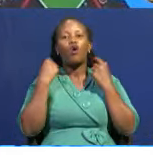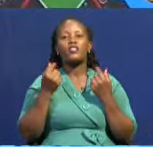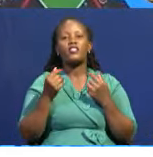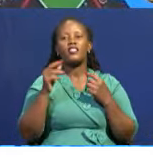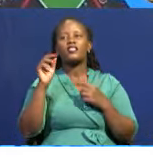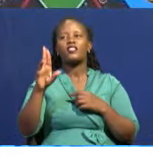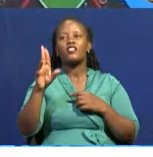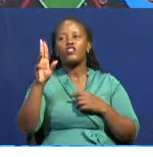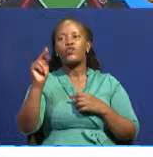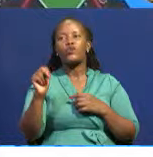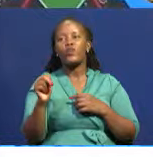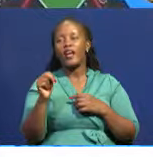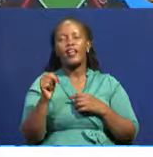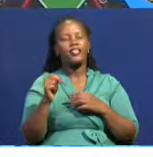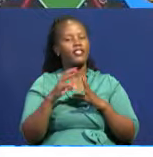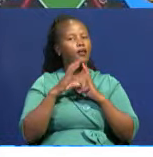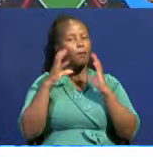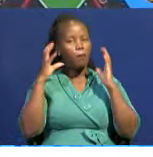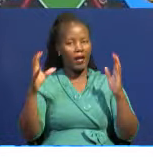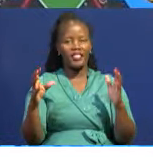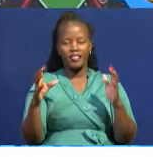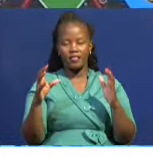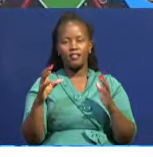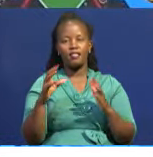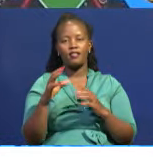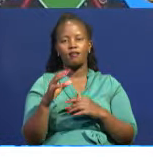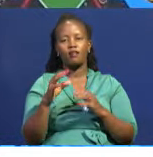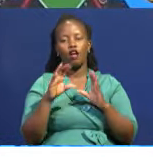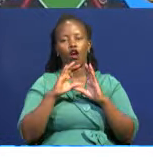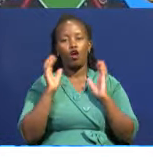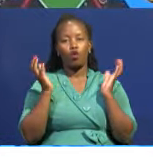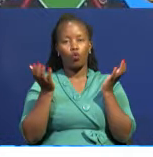here, the largest in the global south.